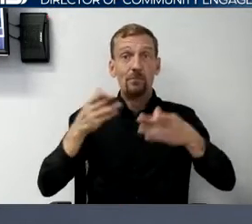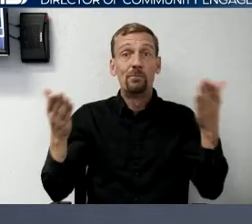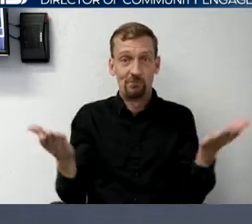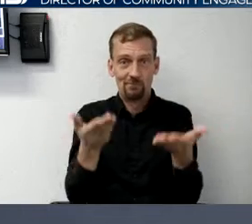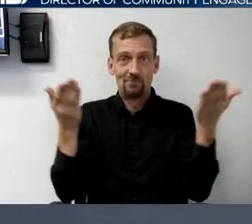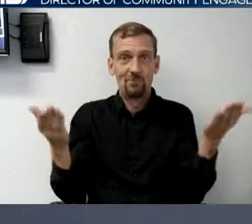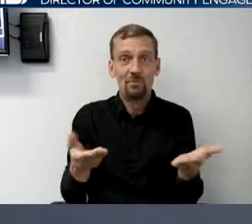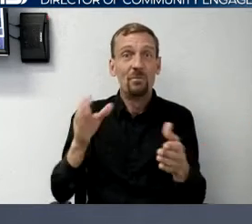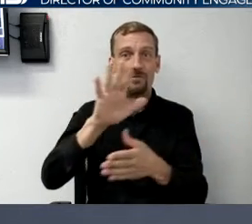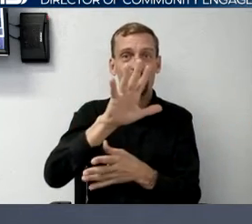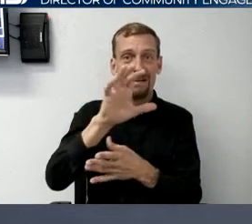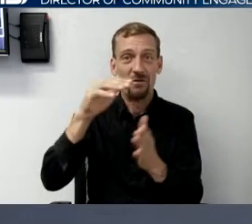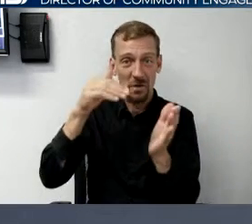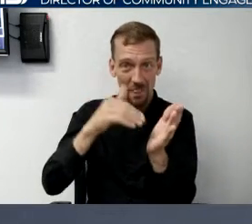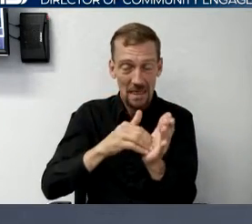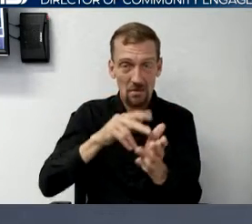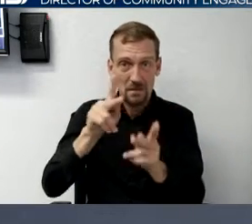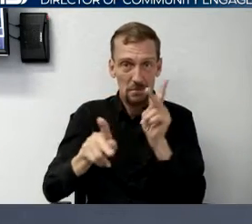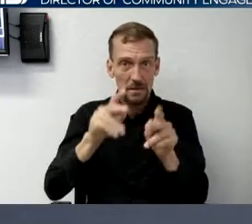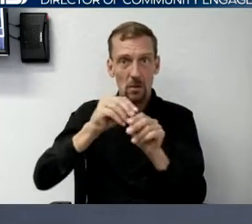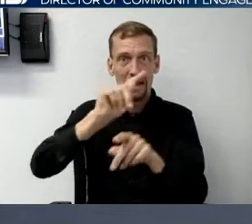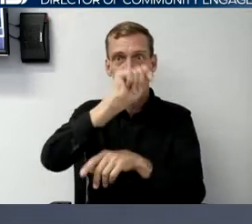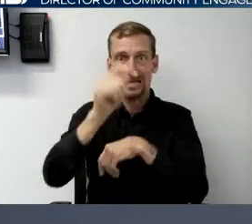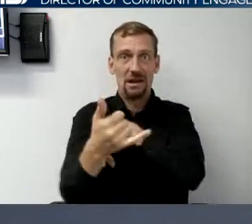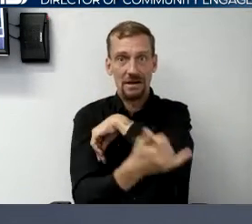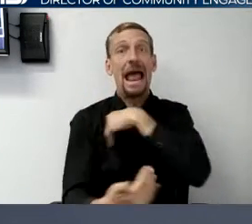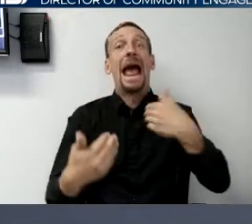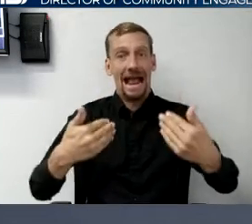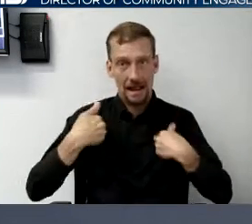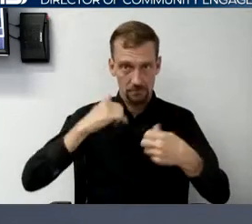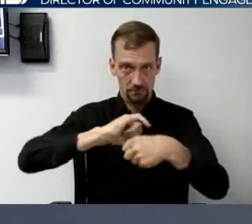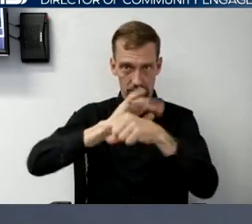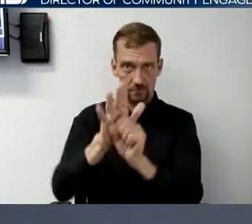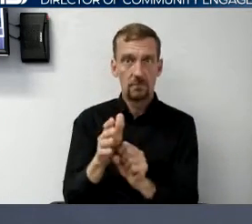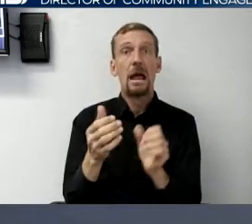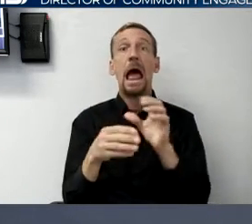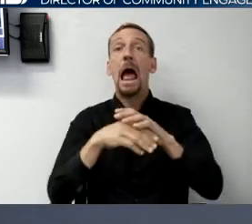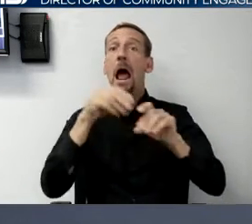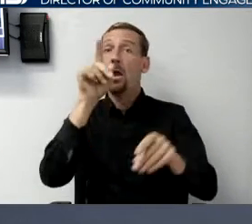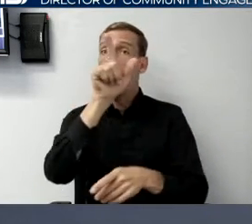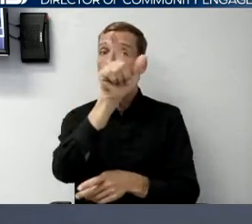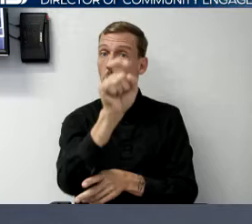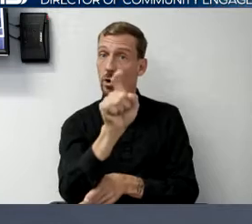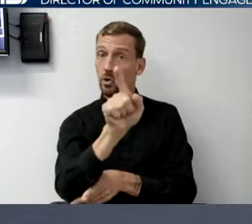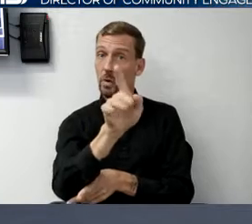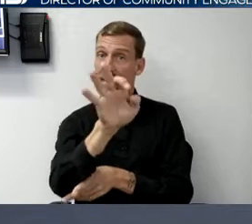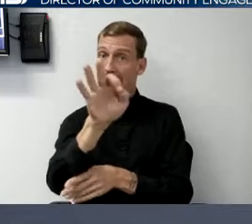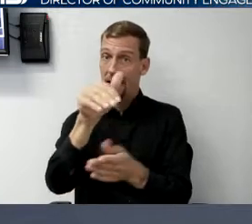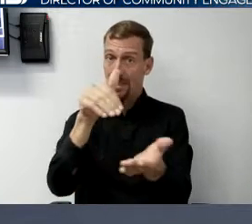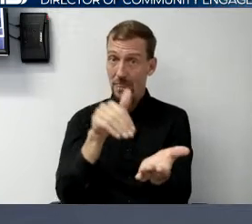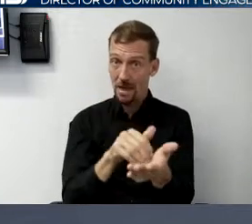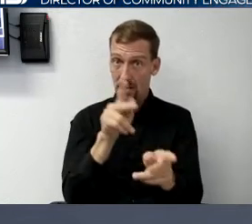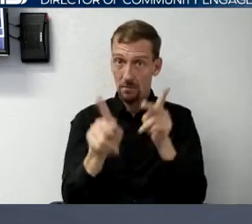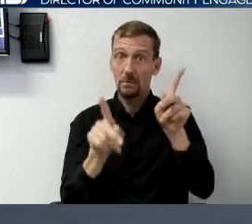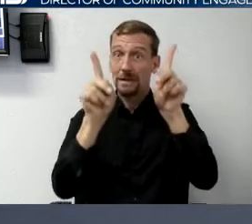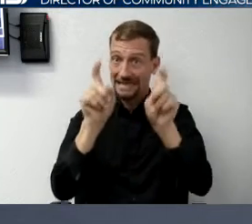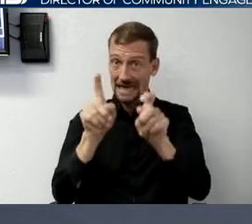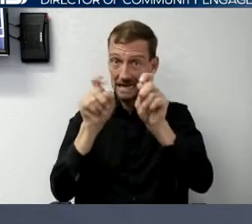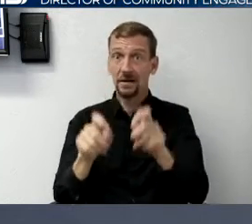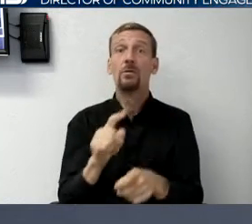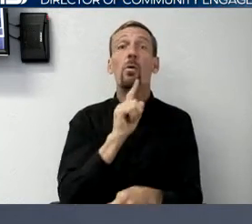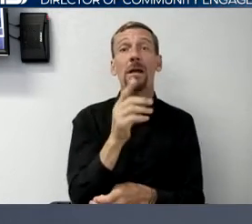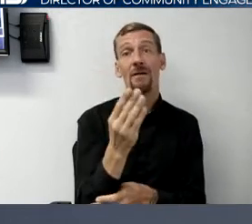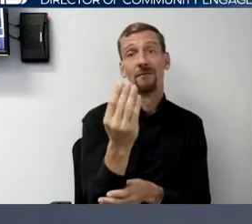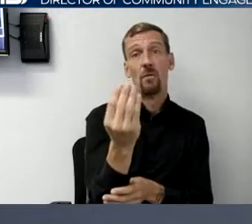has had a COVID-19 test. Of the 120,000 that have been tested, just under 14,000